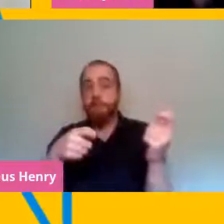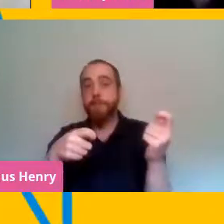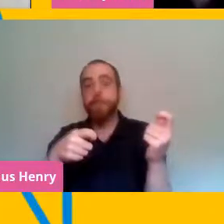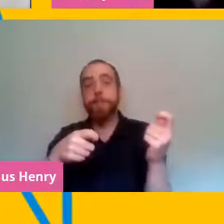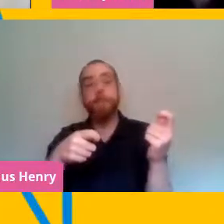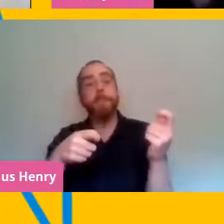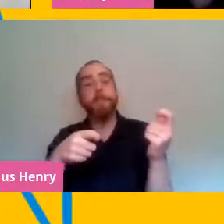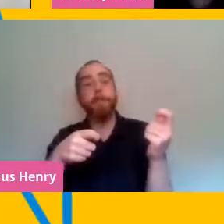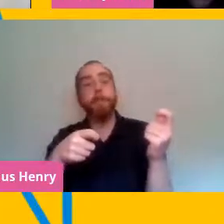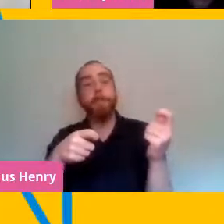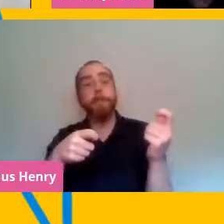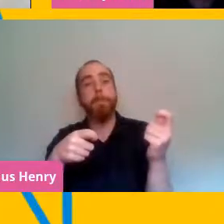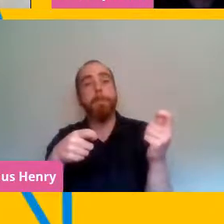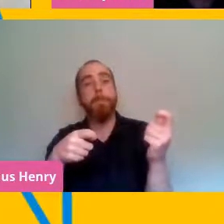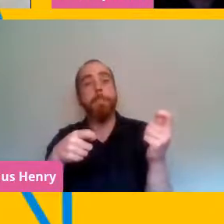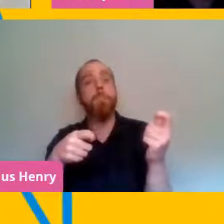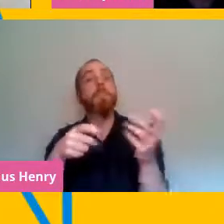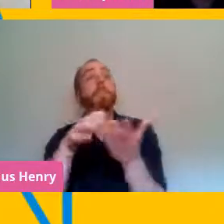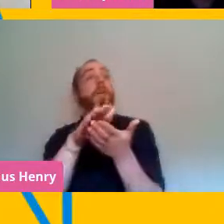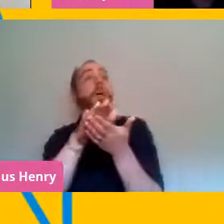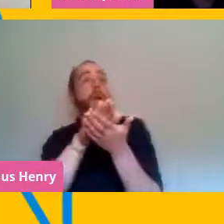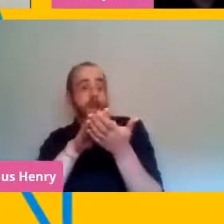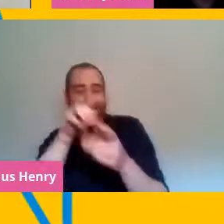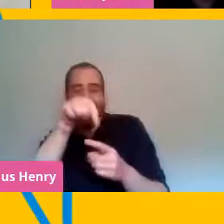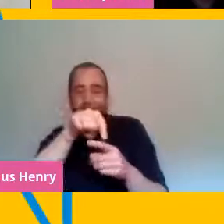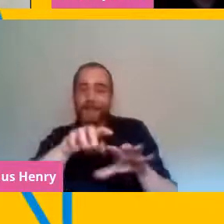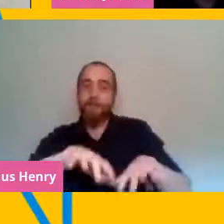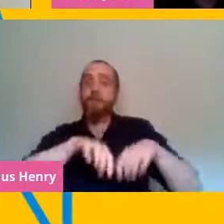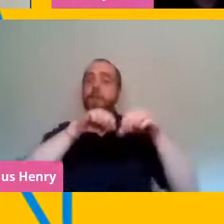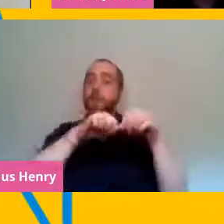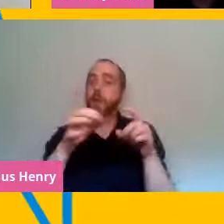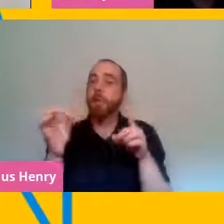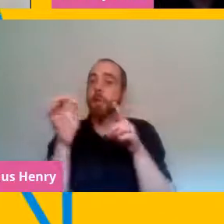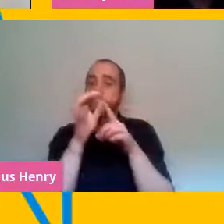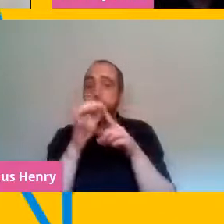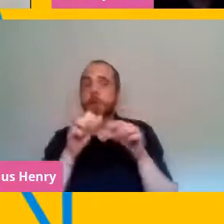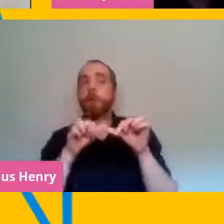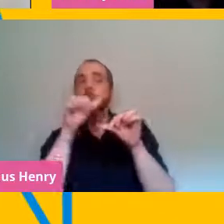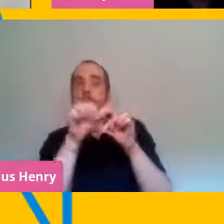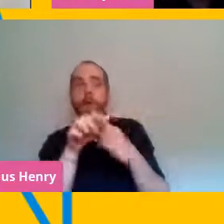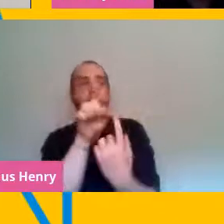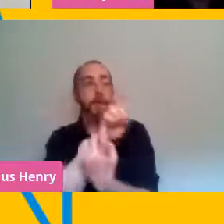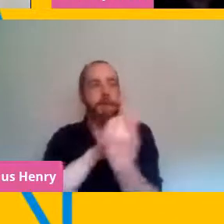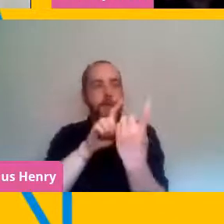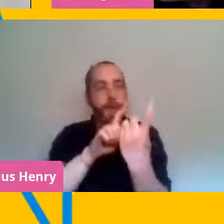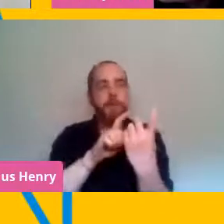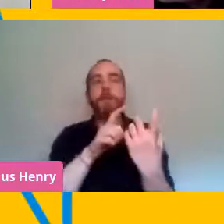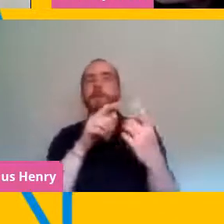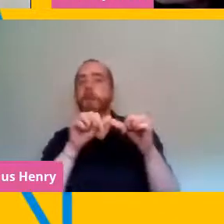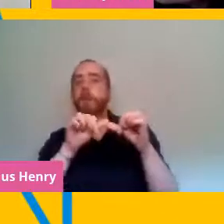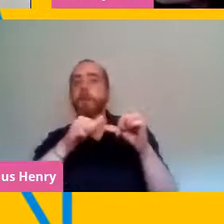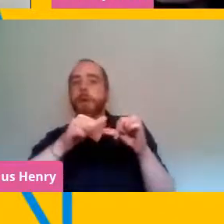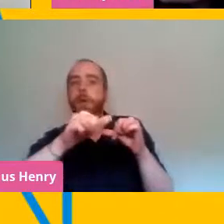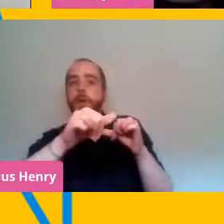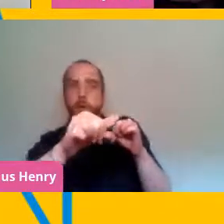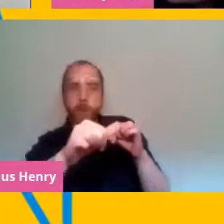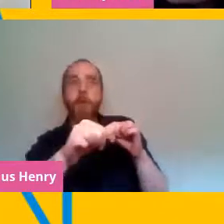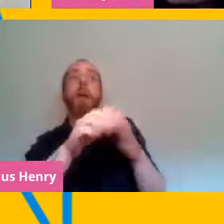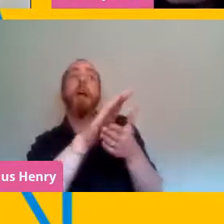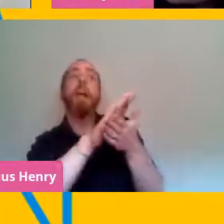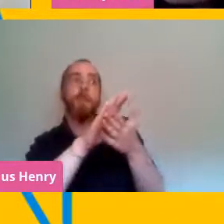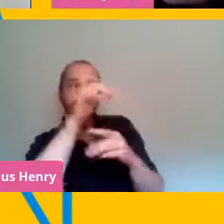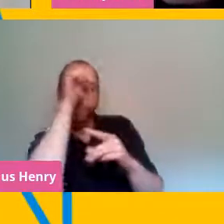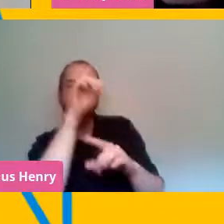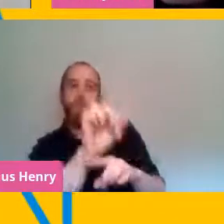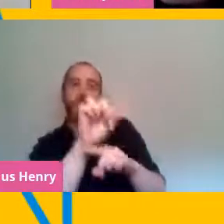motion as a starting point to call meetings and pass that motion and start organizing ahead of time to oppose cuts to casualized staff.